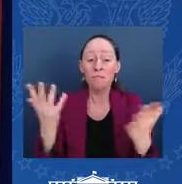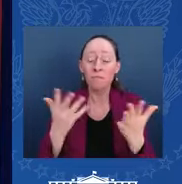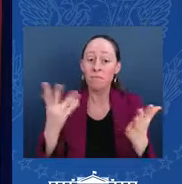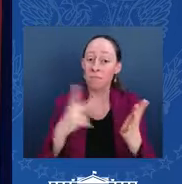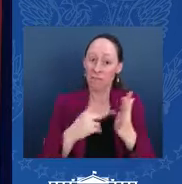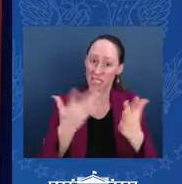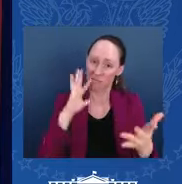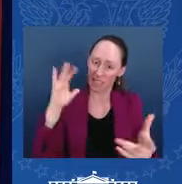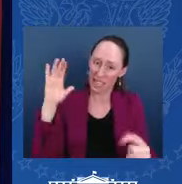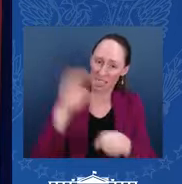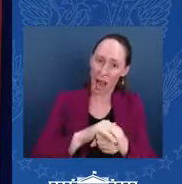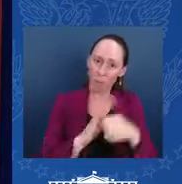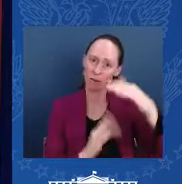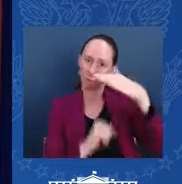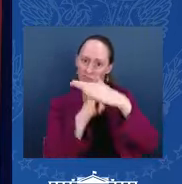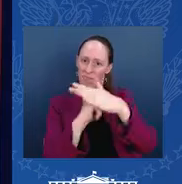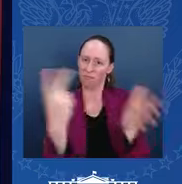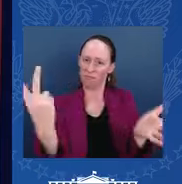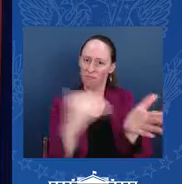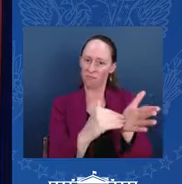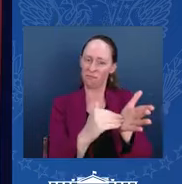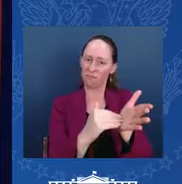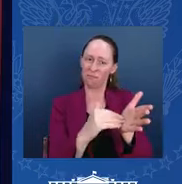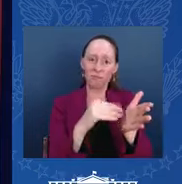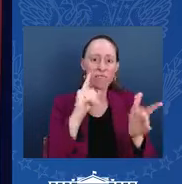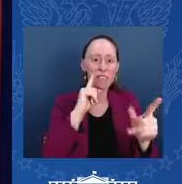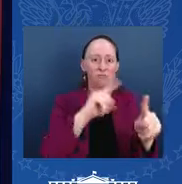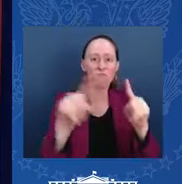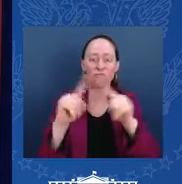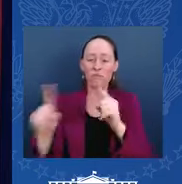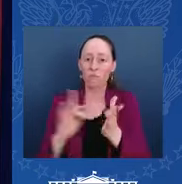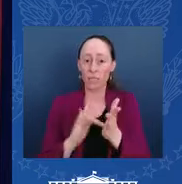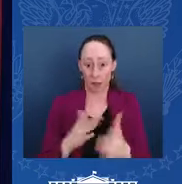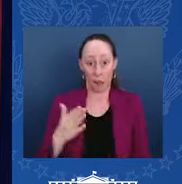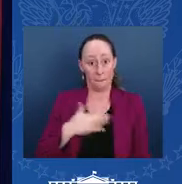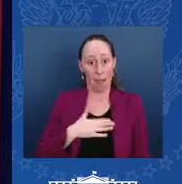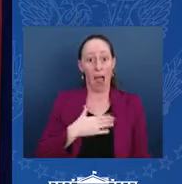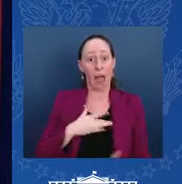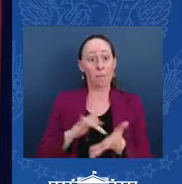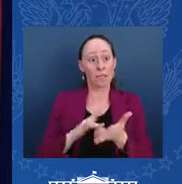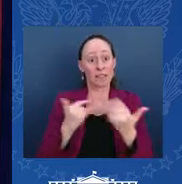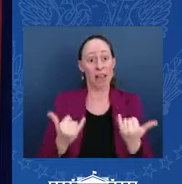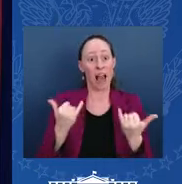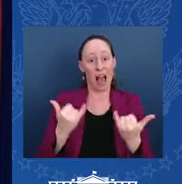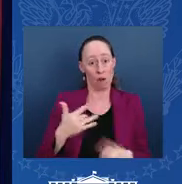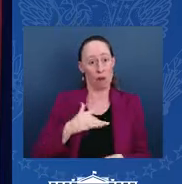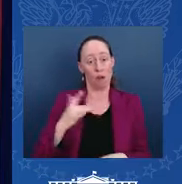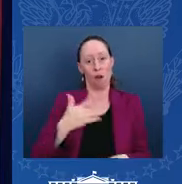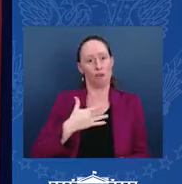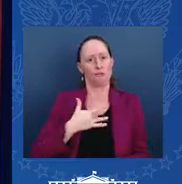drug list and will be less than half that cost in 2026.